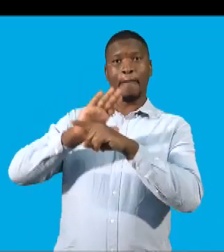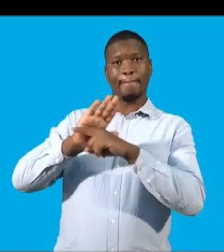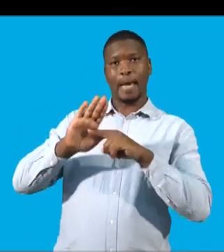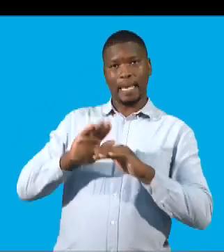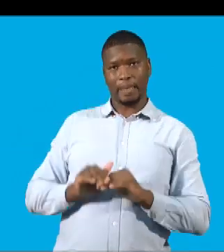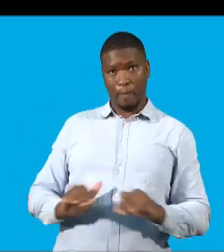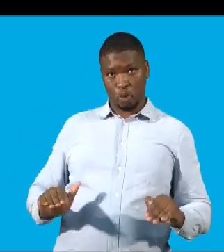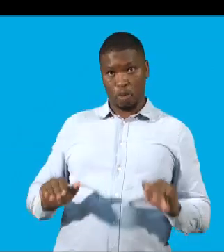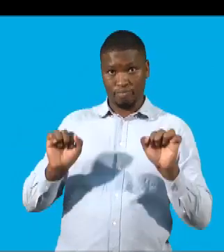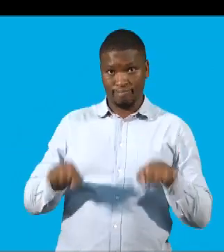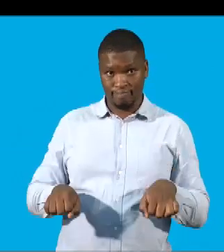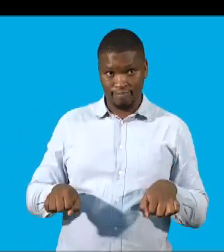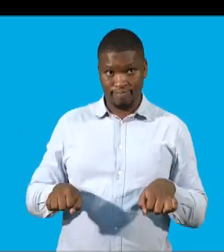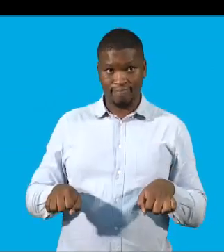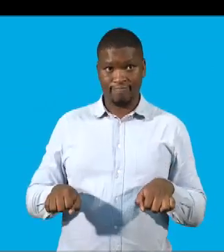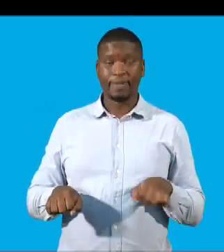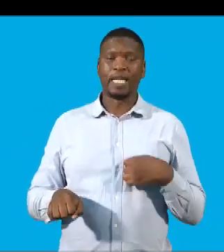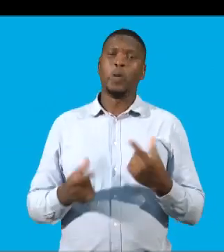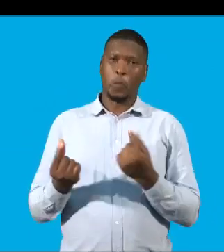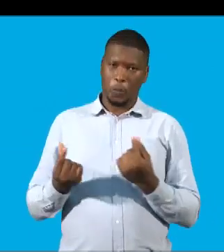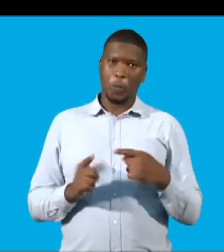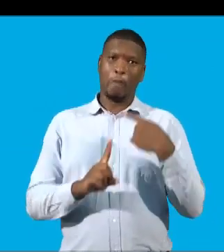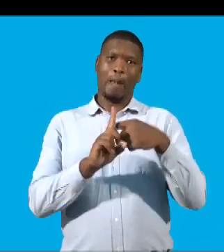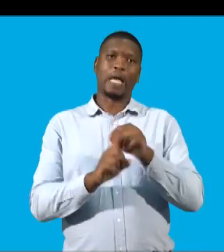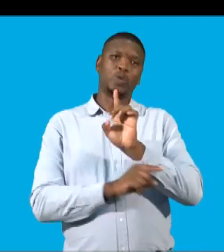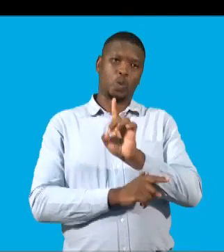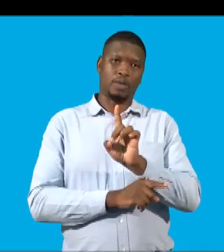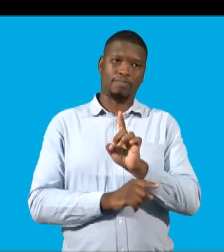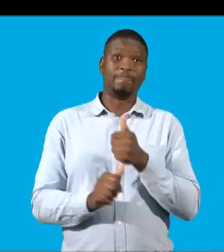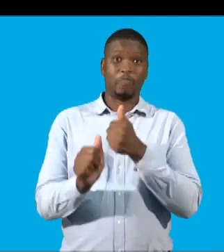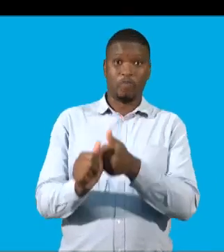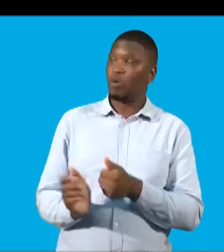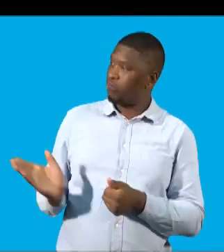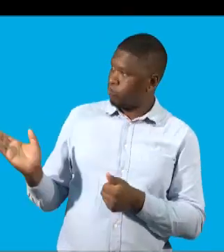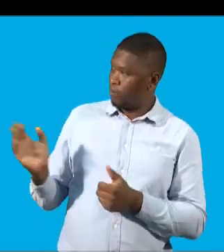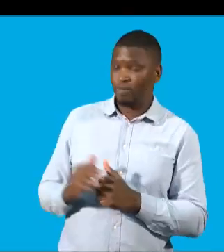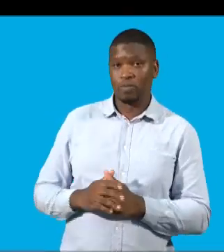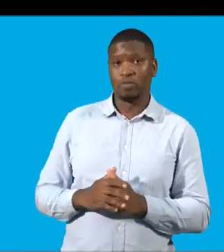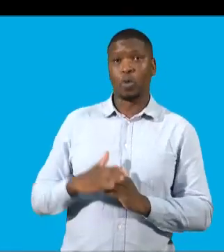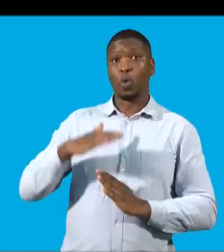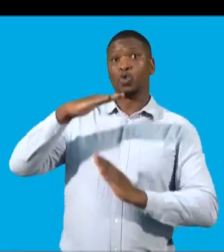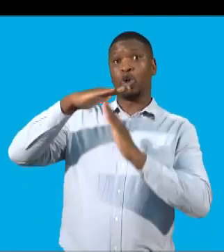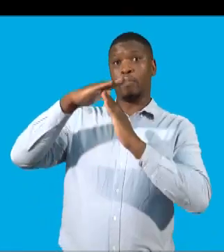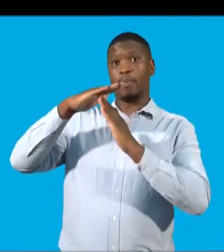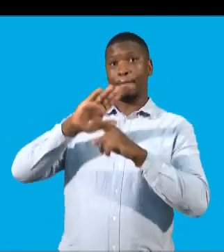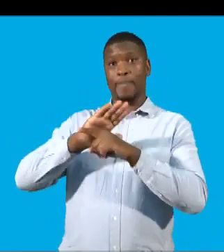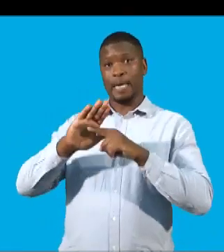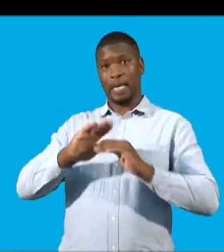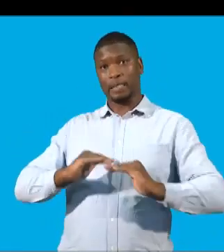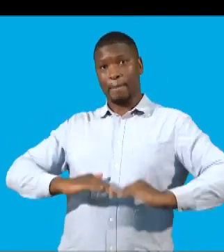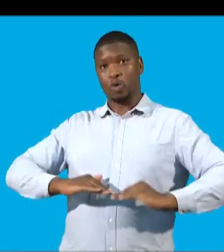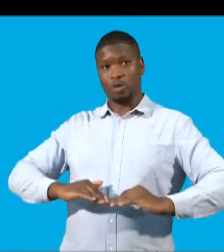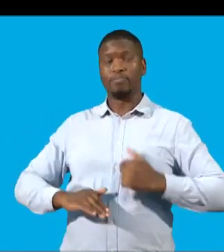minus the bottom number, and we are going to add 1. In this case, top minus bottom, that's going to be